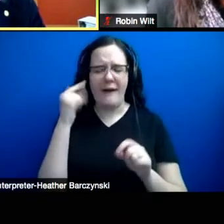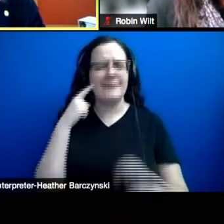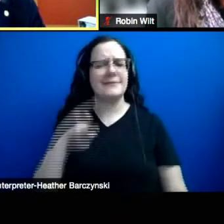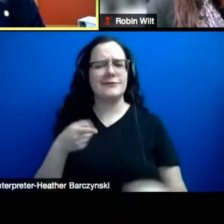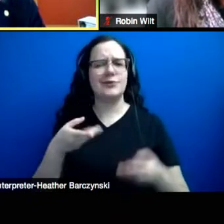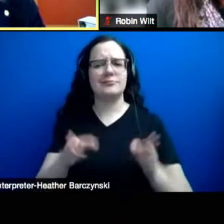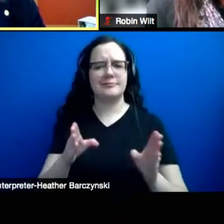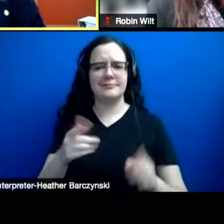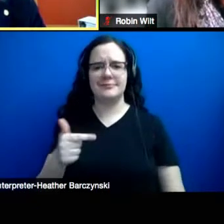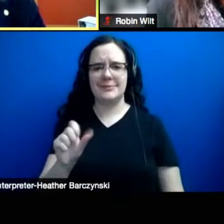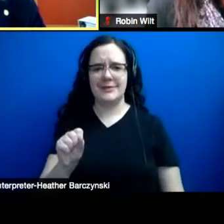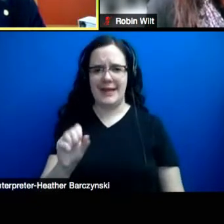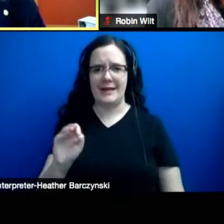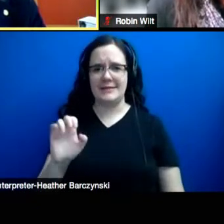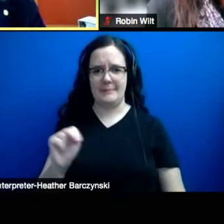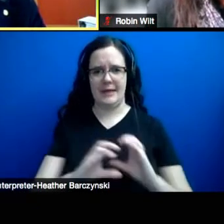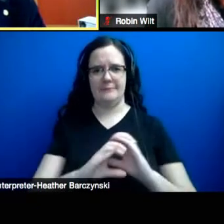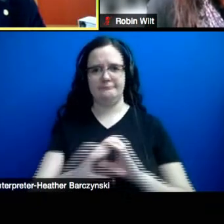Road.